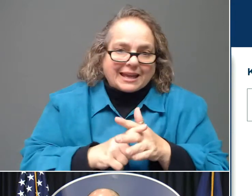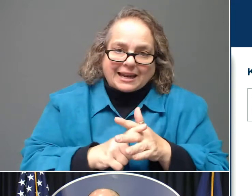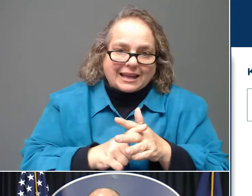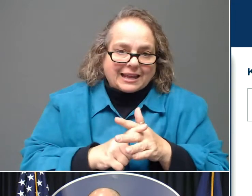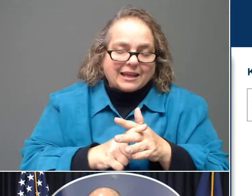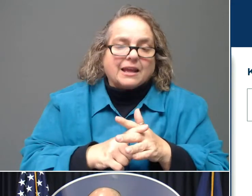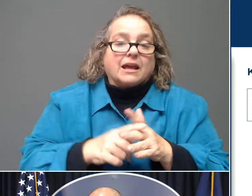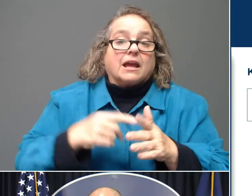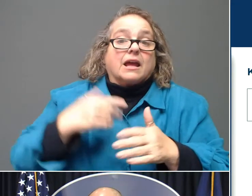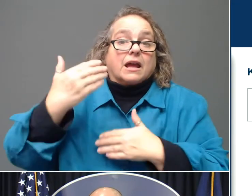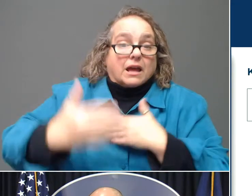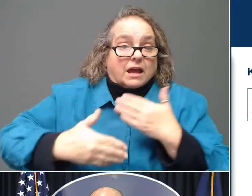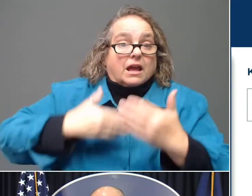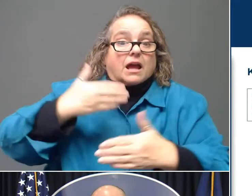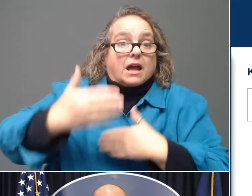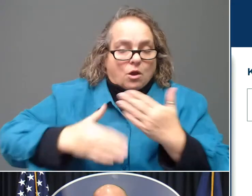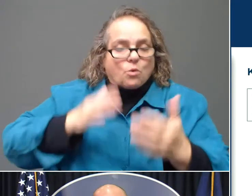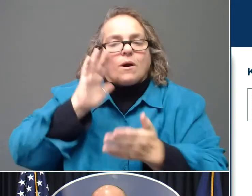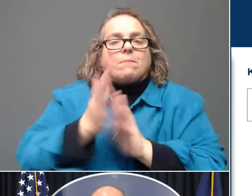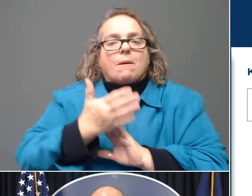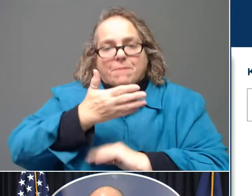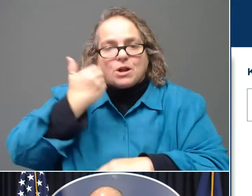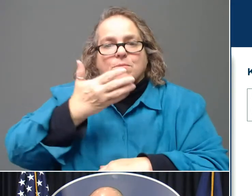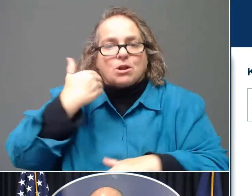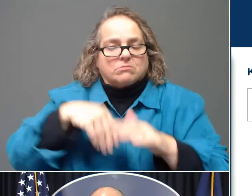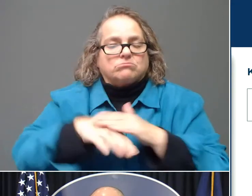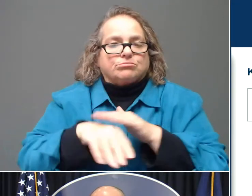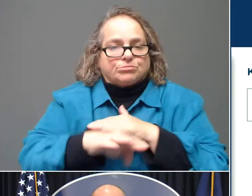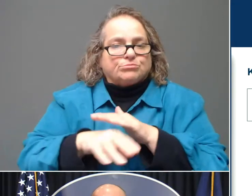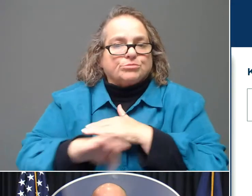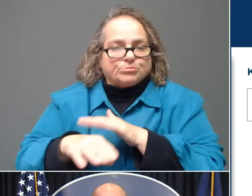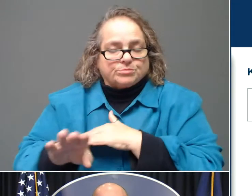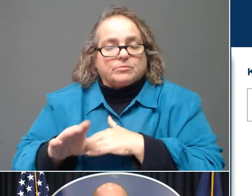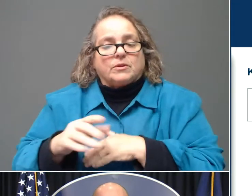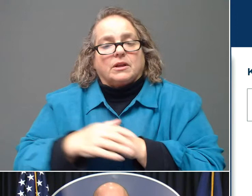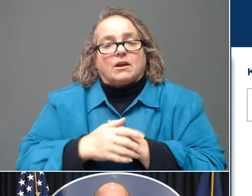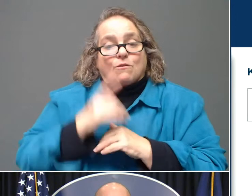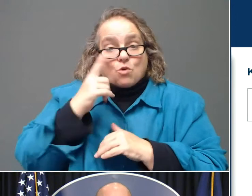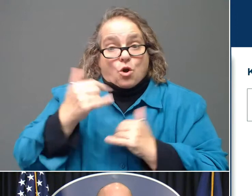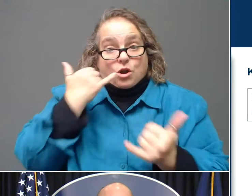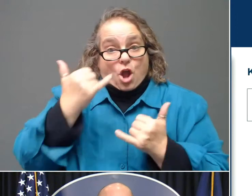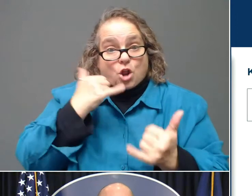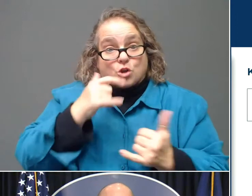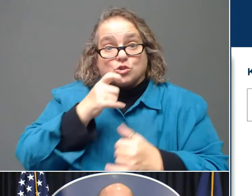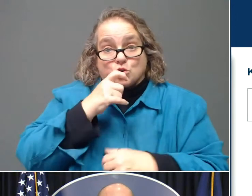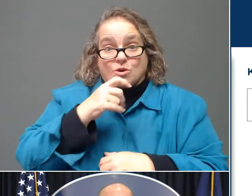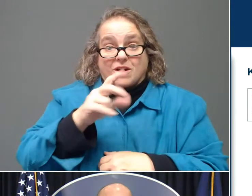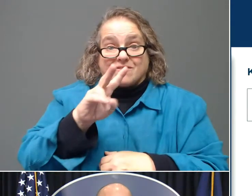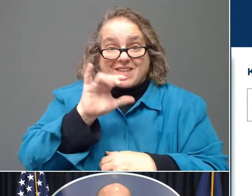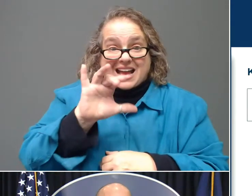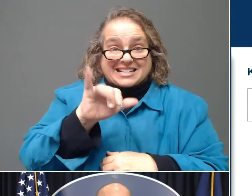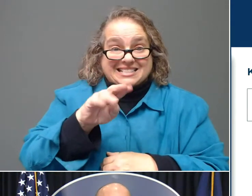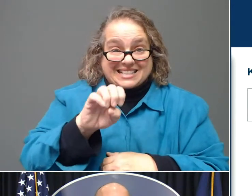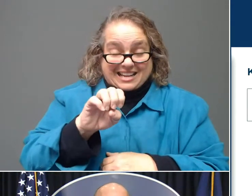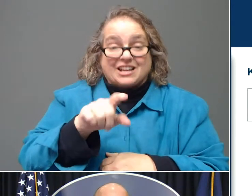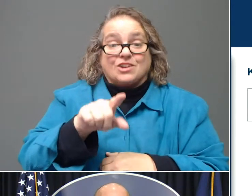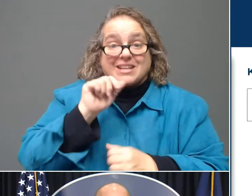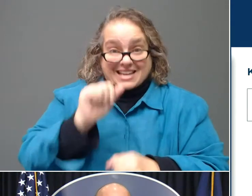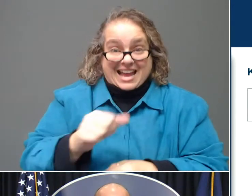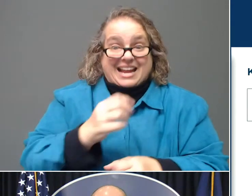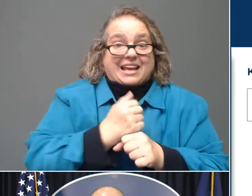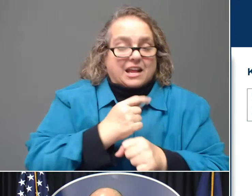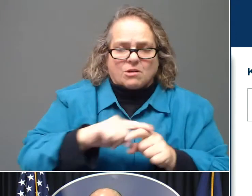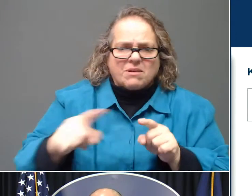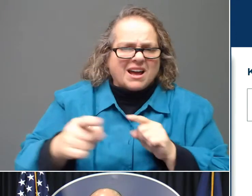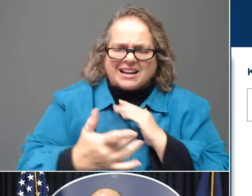time, though. For those callers who are vaccine eligible, but who need assistance with technology or just are unable or prefer not